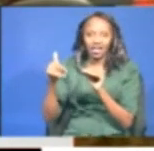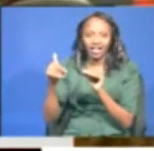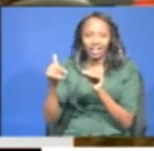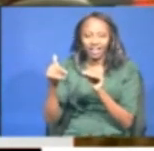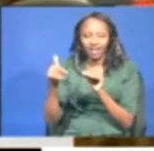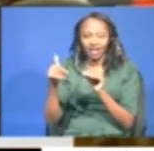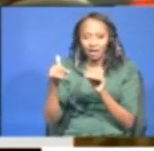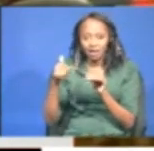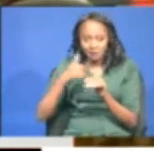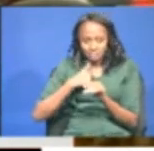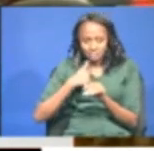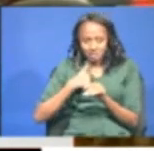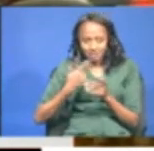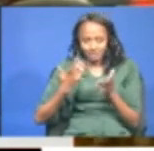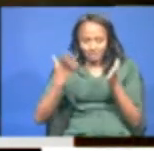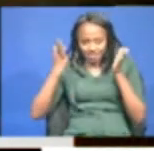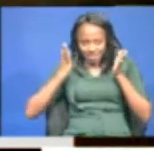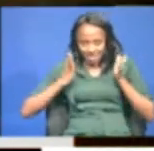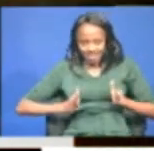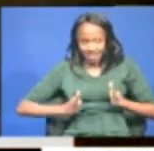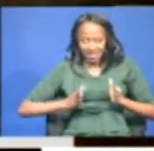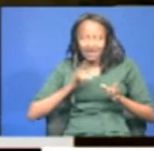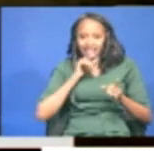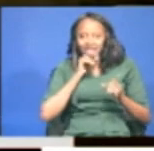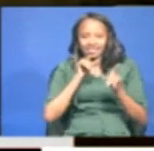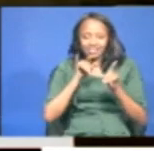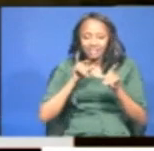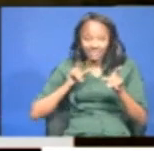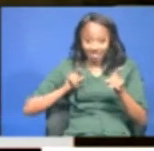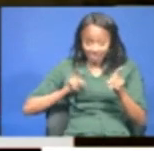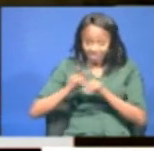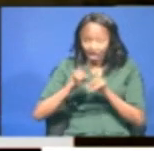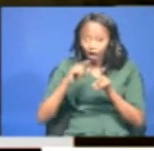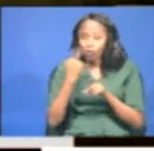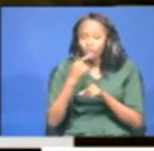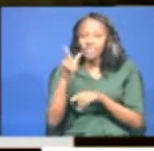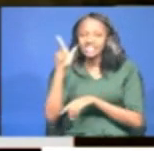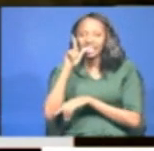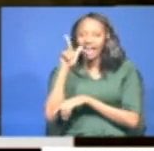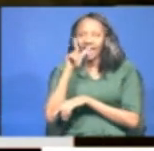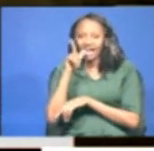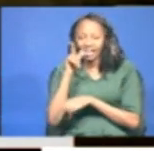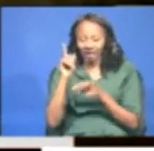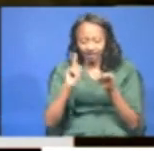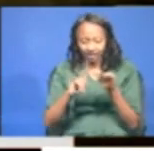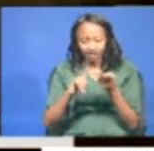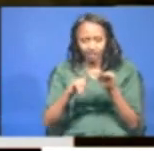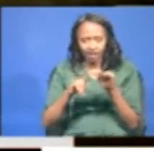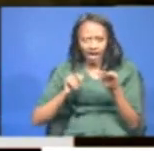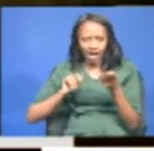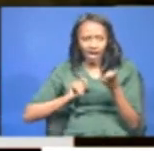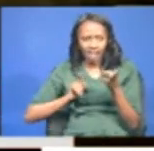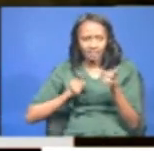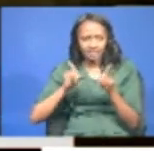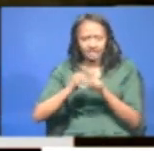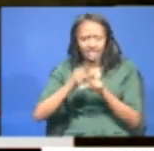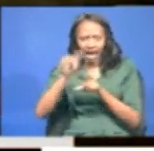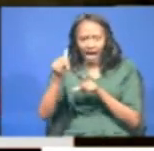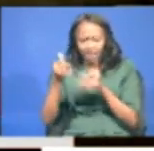Myself, my sister Lillian, who is in London, my sister Mudoni, who is